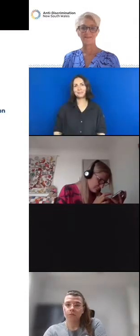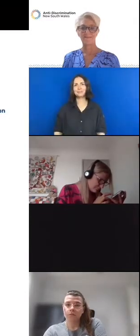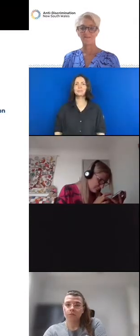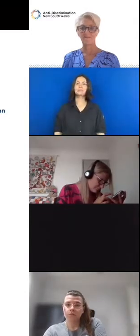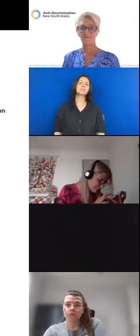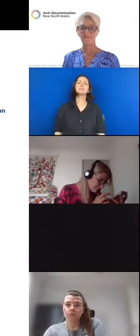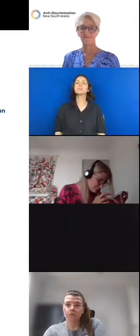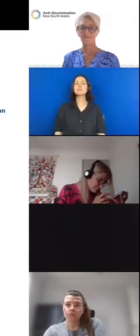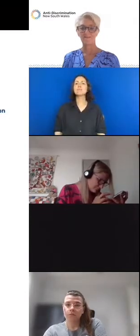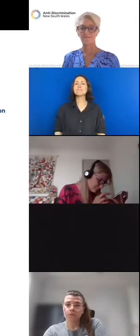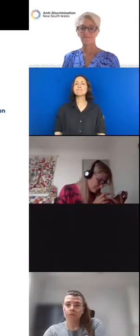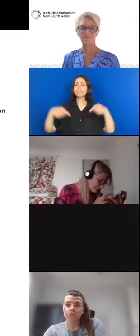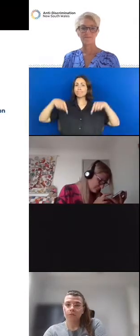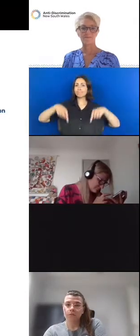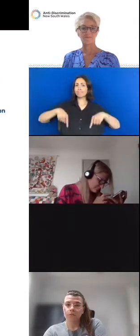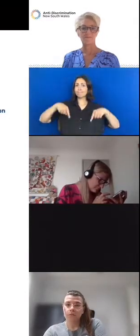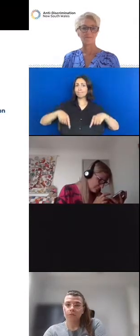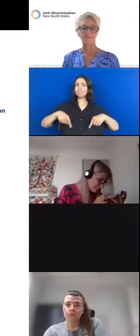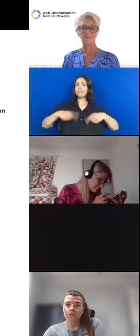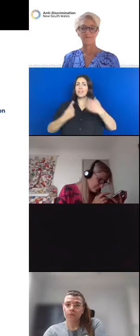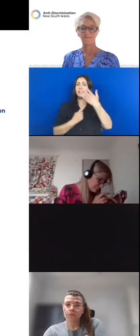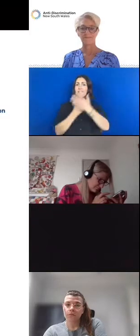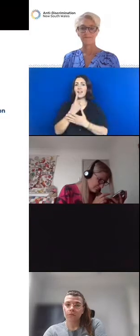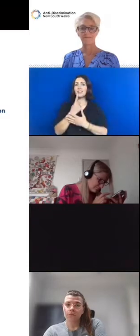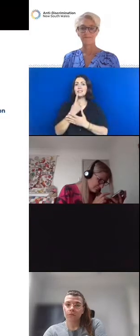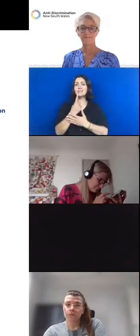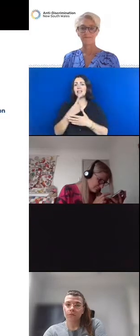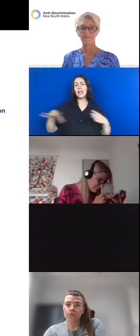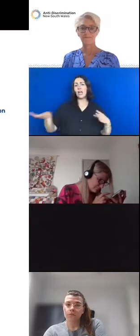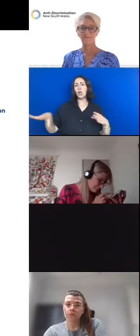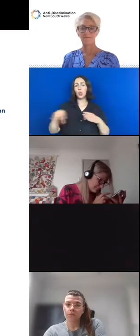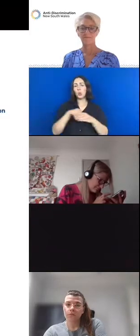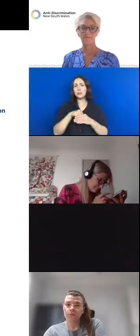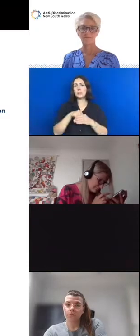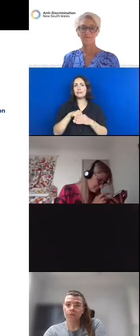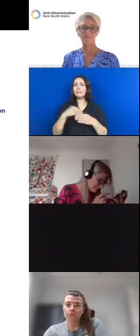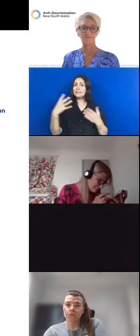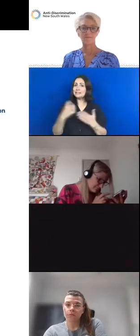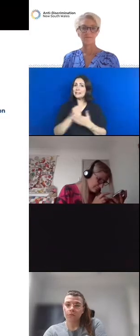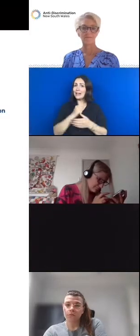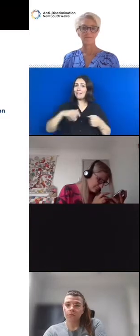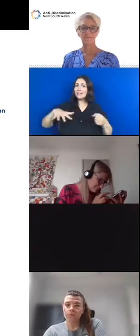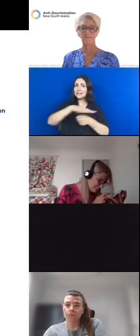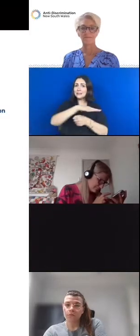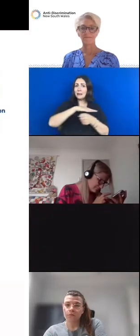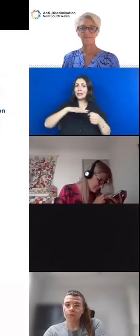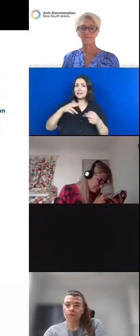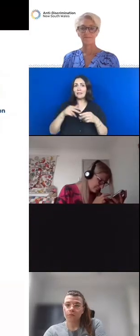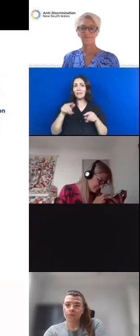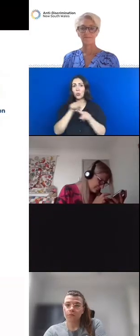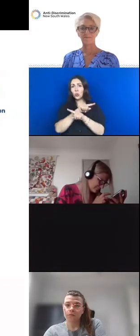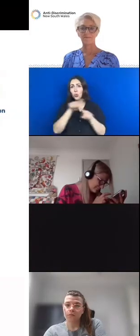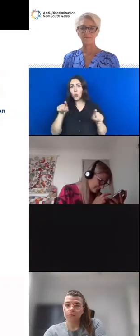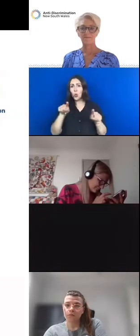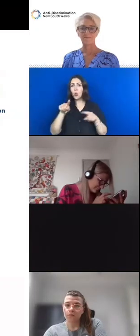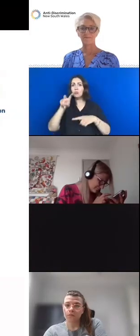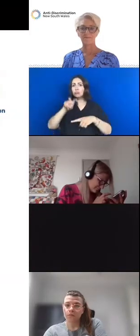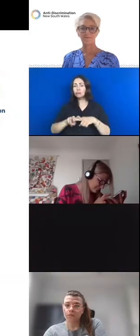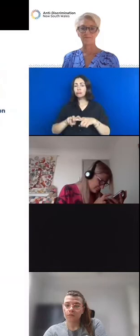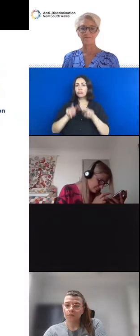This is an inclusive Teams event, a safe, open space for all webinar participants to feel